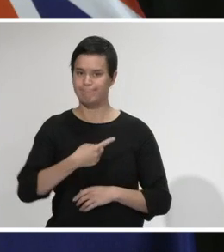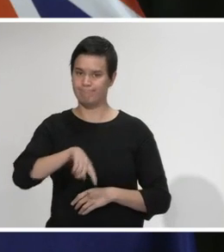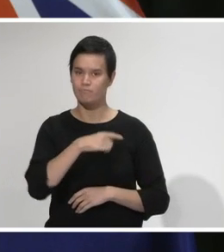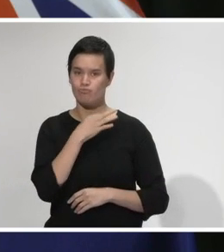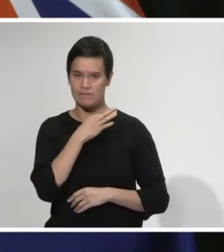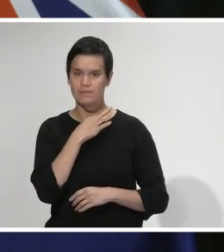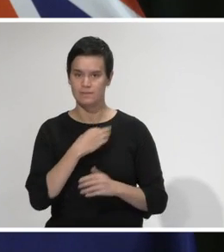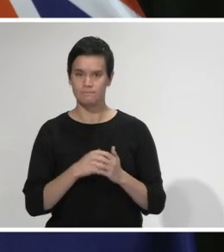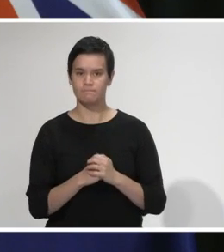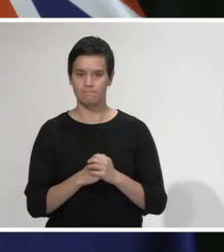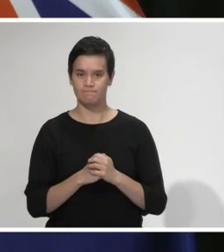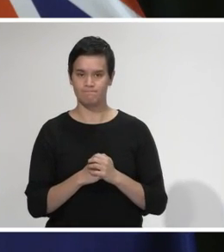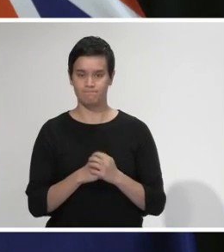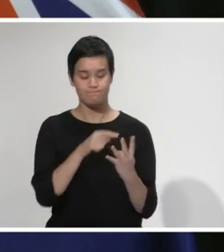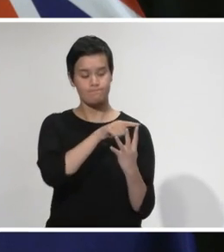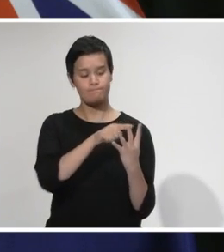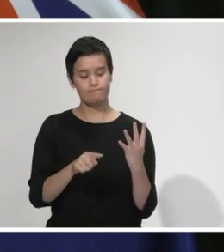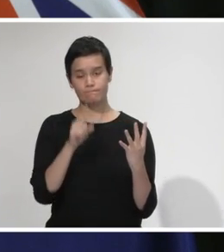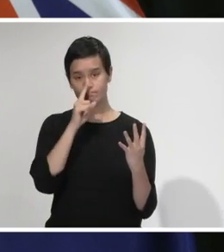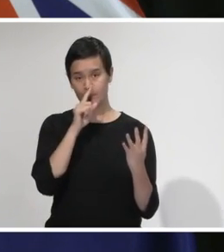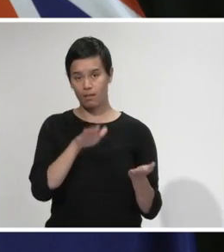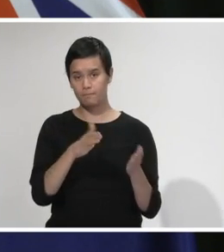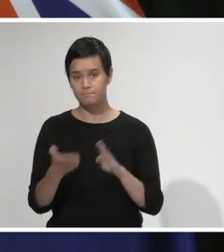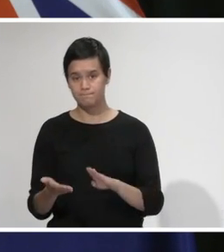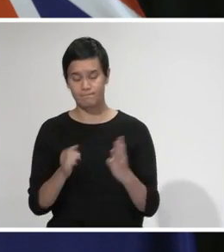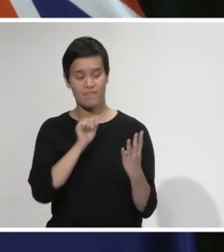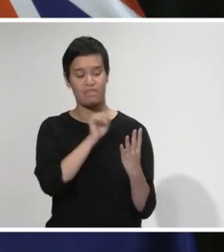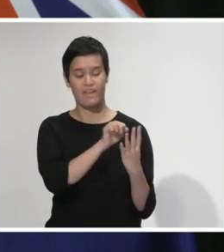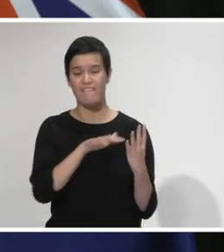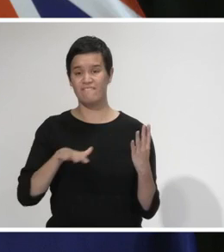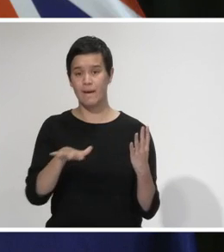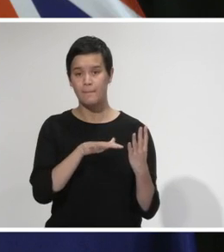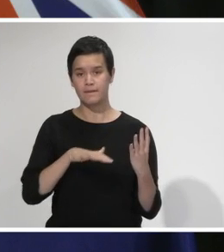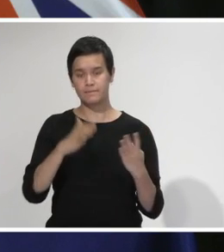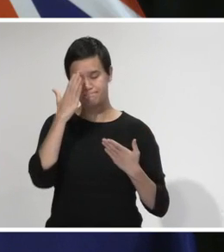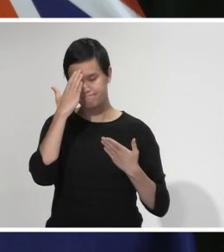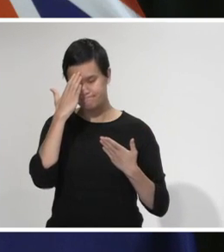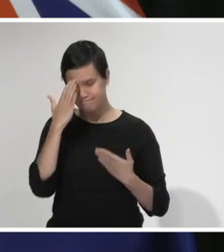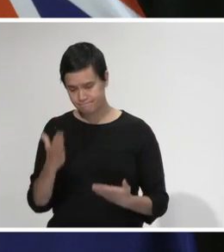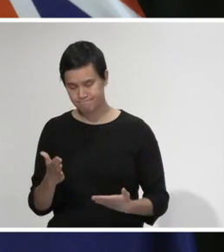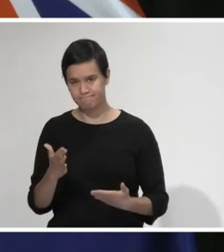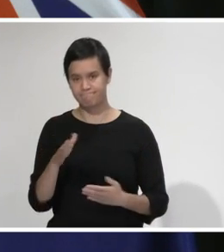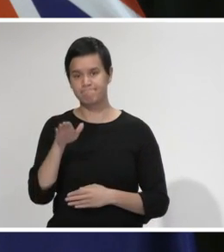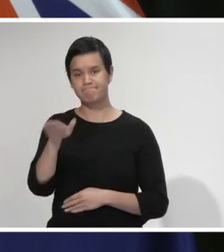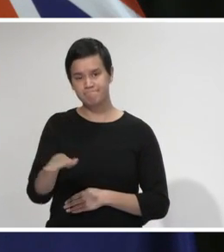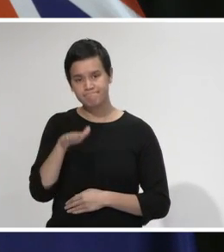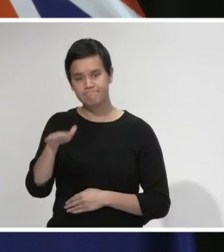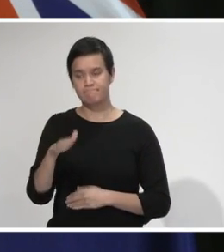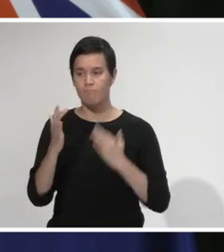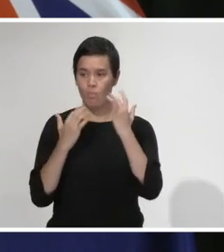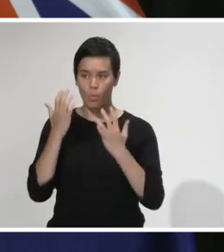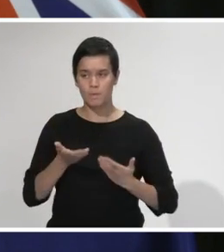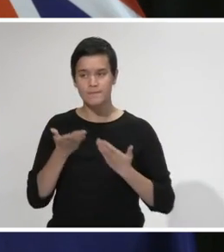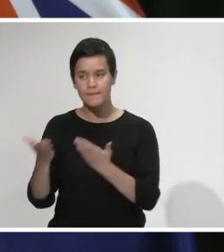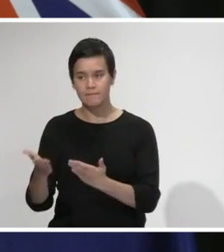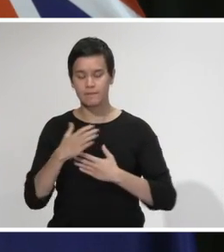to acknowledge the families associated with these people who have passed and offer my sympathy and those I think of all New